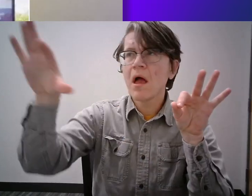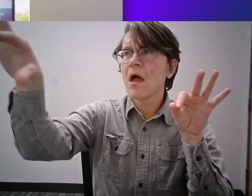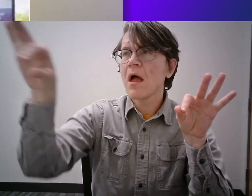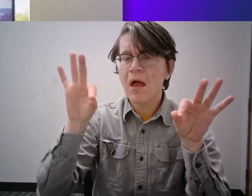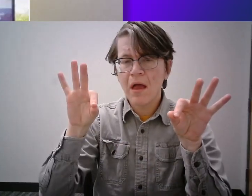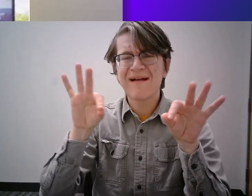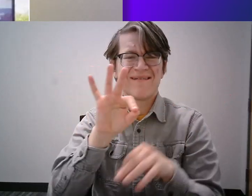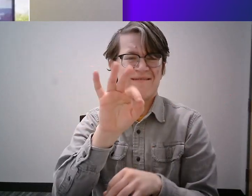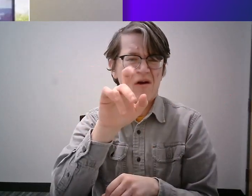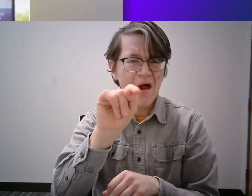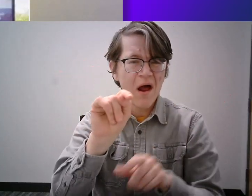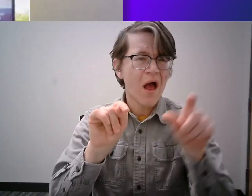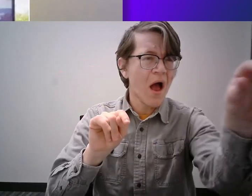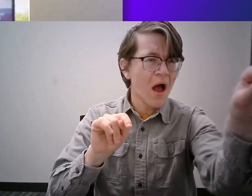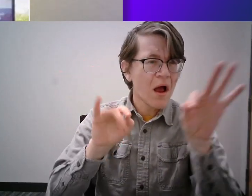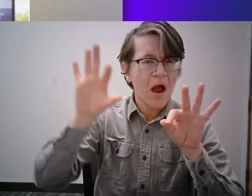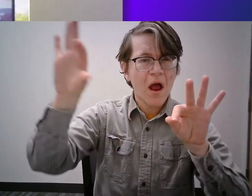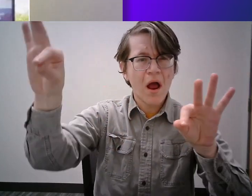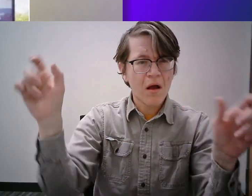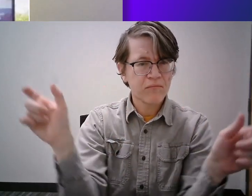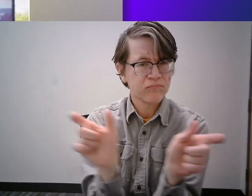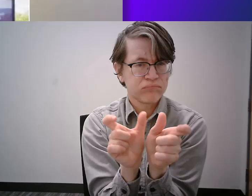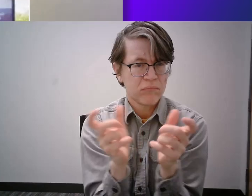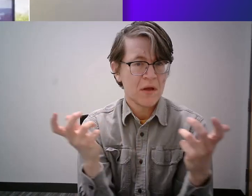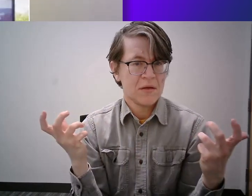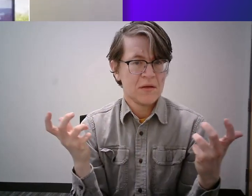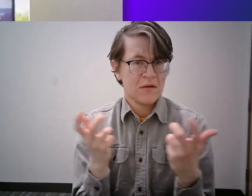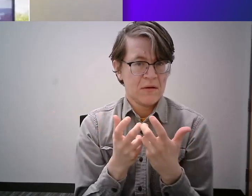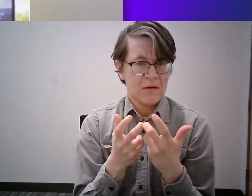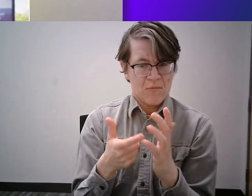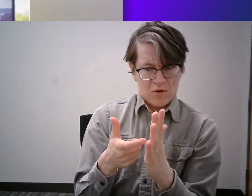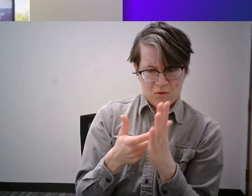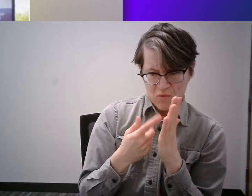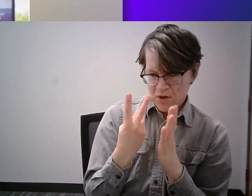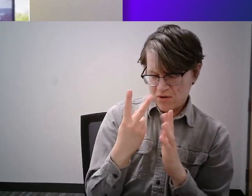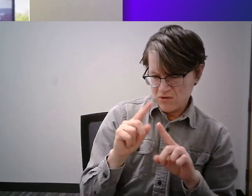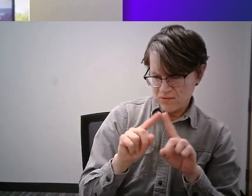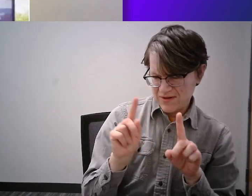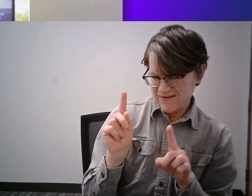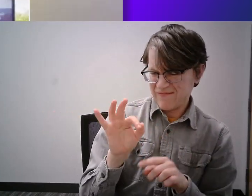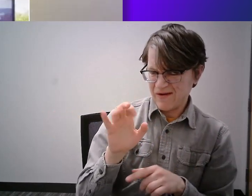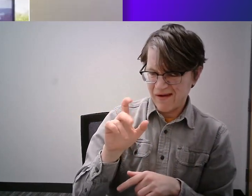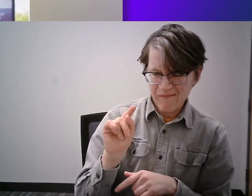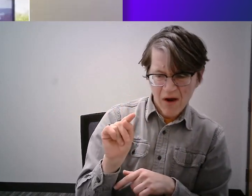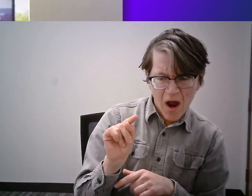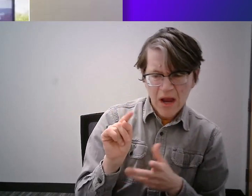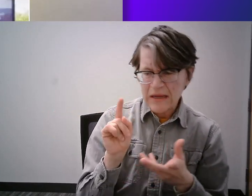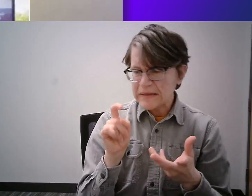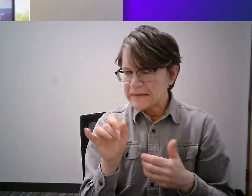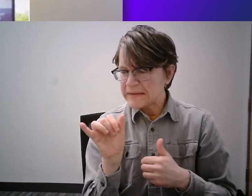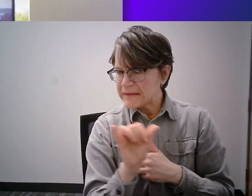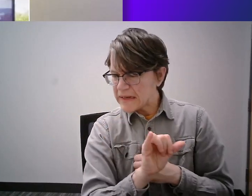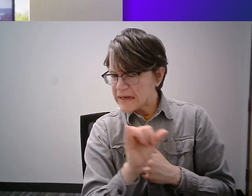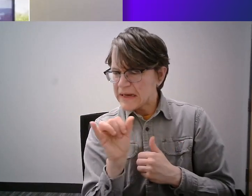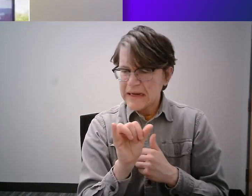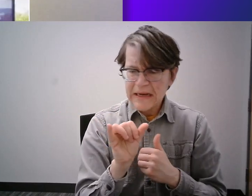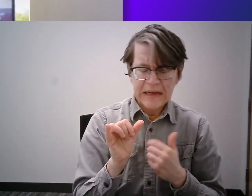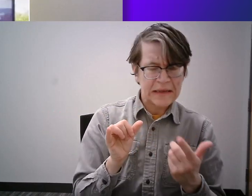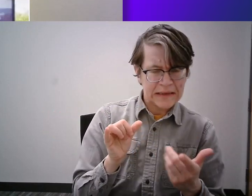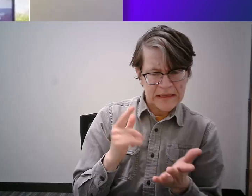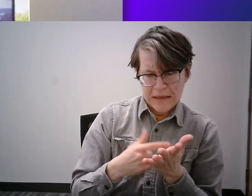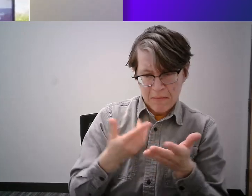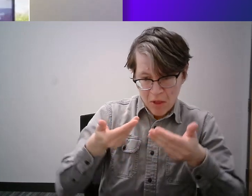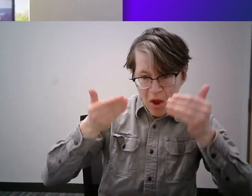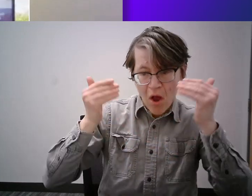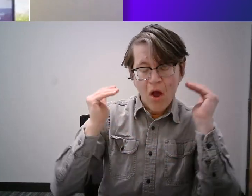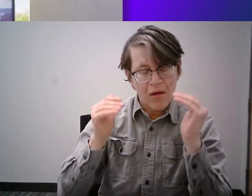is required and you have to find something that's similar but works for larger sizes or smaller sizes. And this is where the font